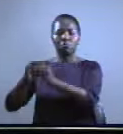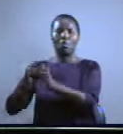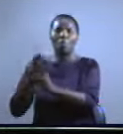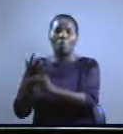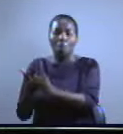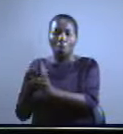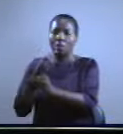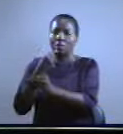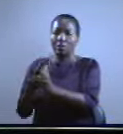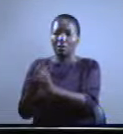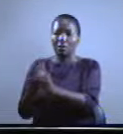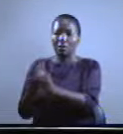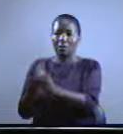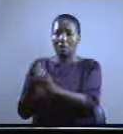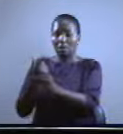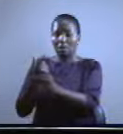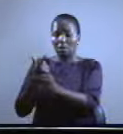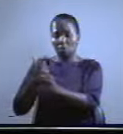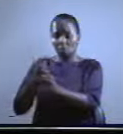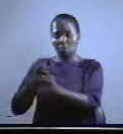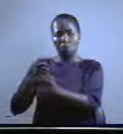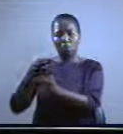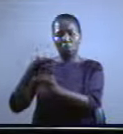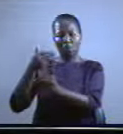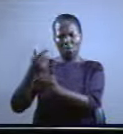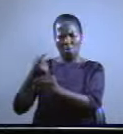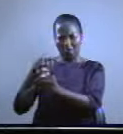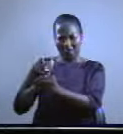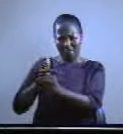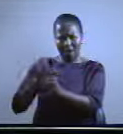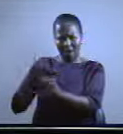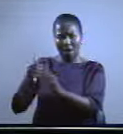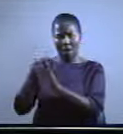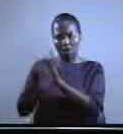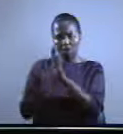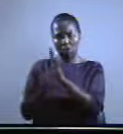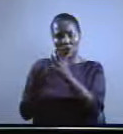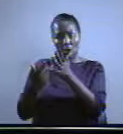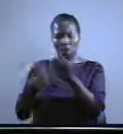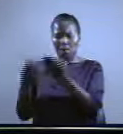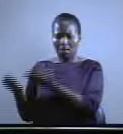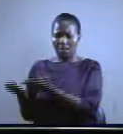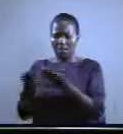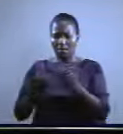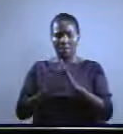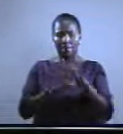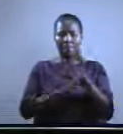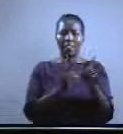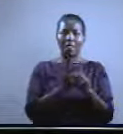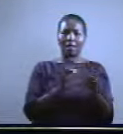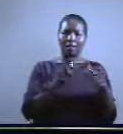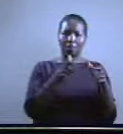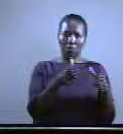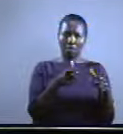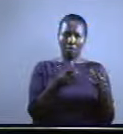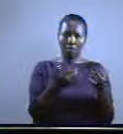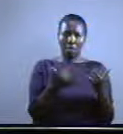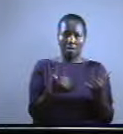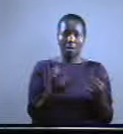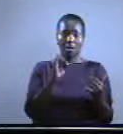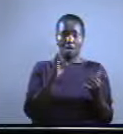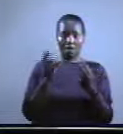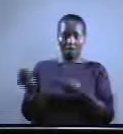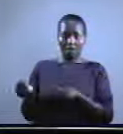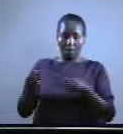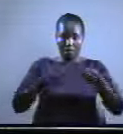or giving precedence to an order of the day or referring a bill to a committee. For that reason, the